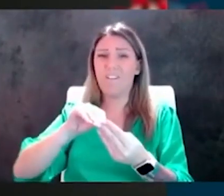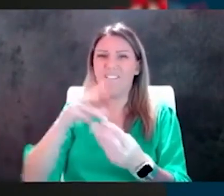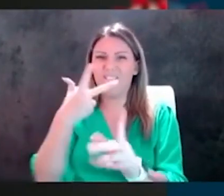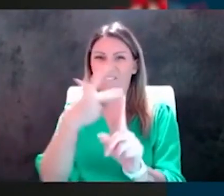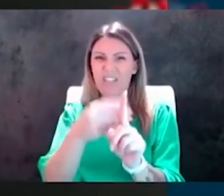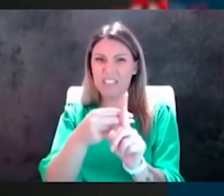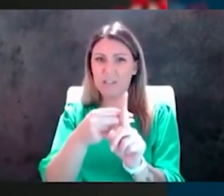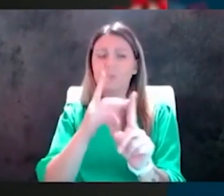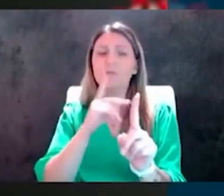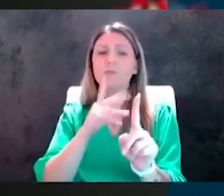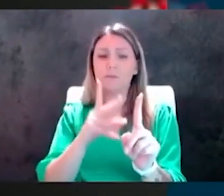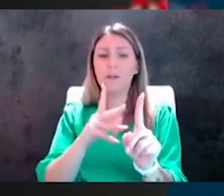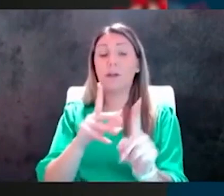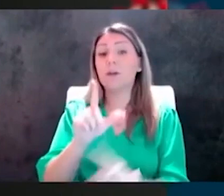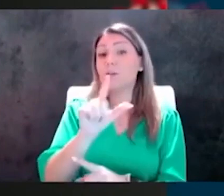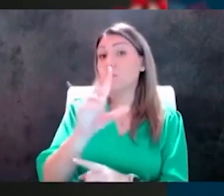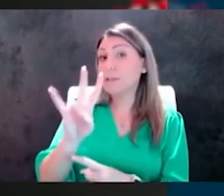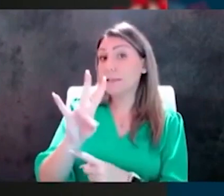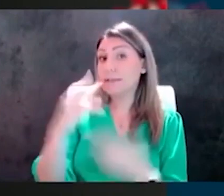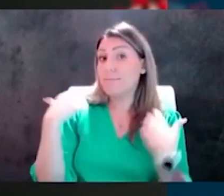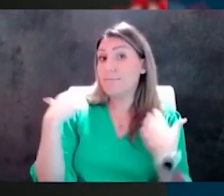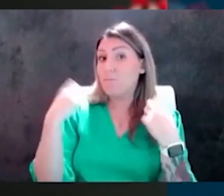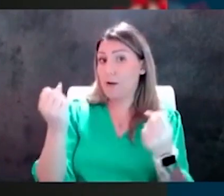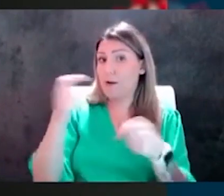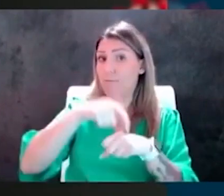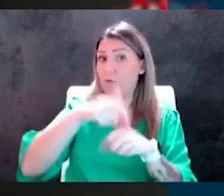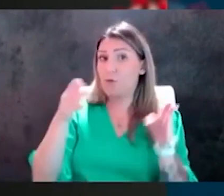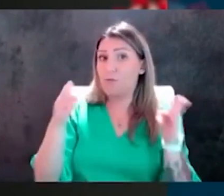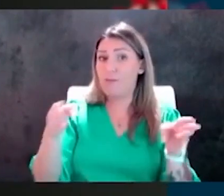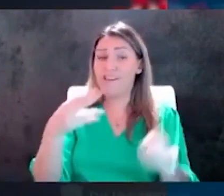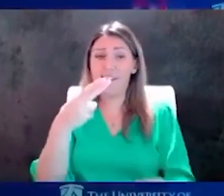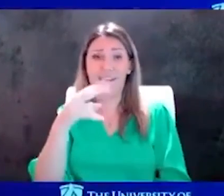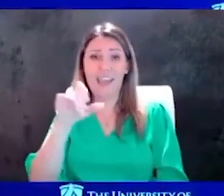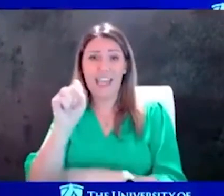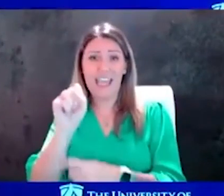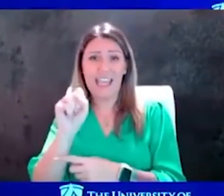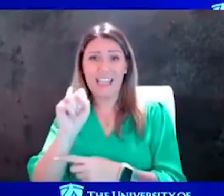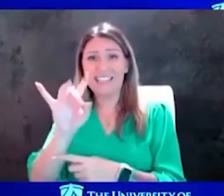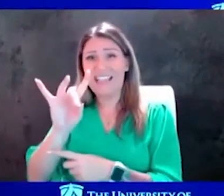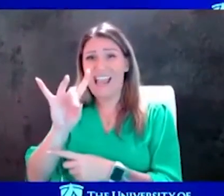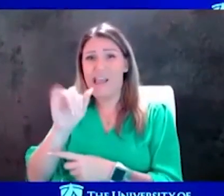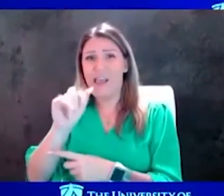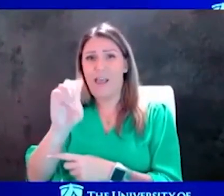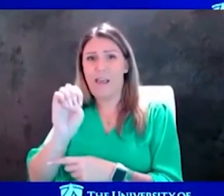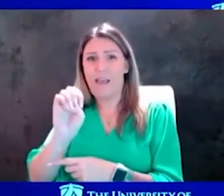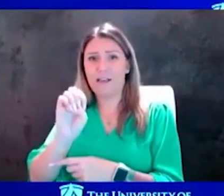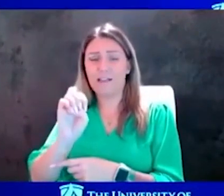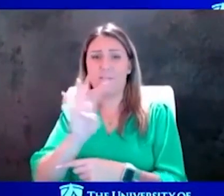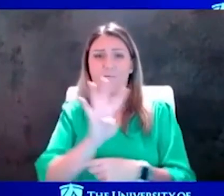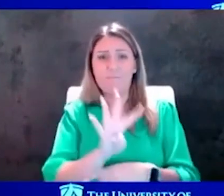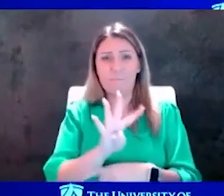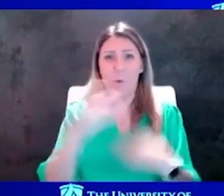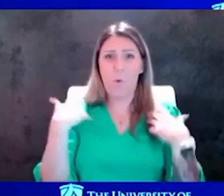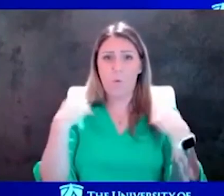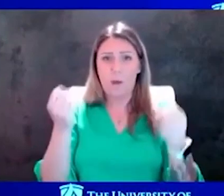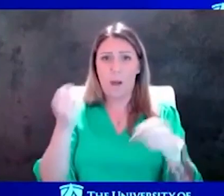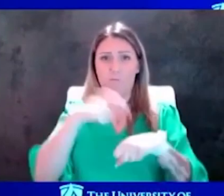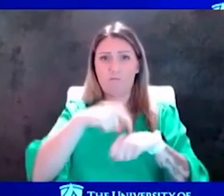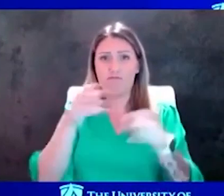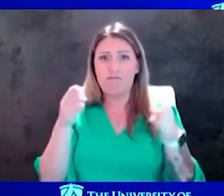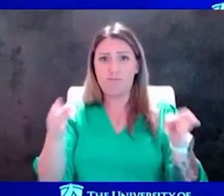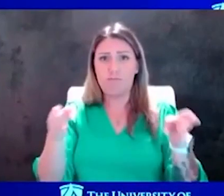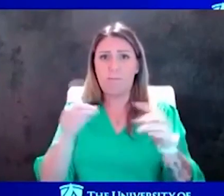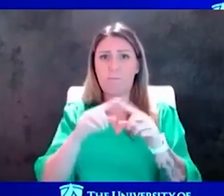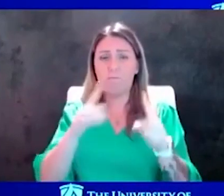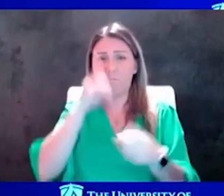recovery period. And Hayes has 8 active infections and 4 in that recovery period. But I should say, I believe we do get transfers for COVID